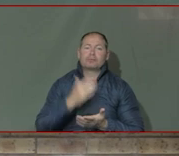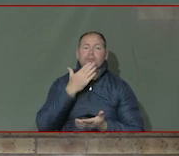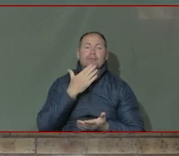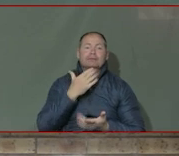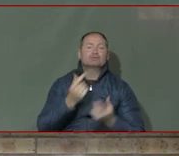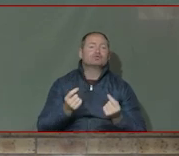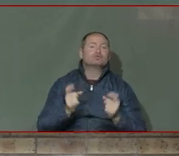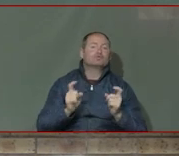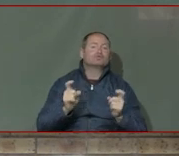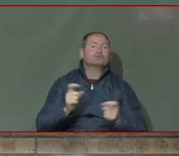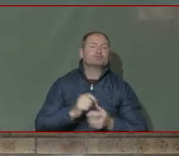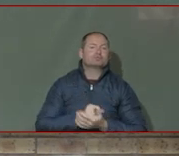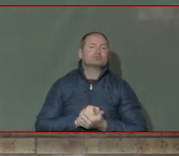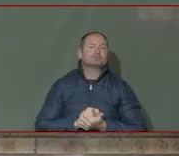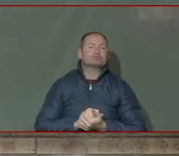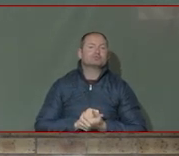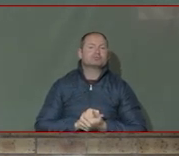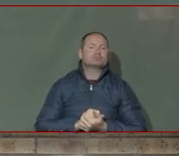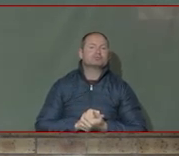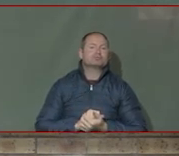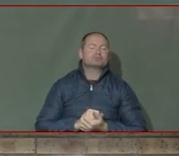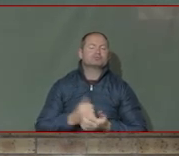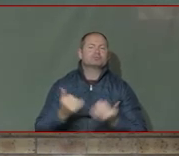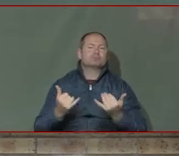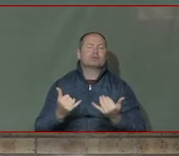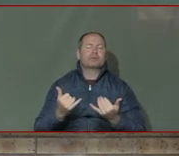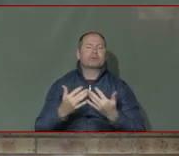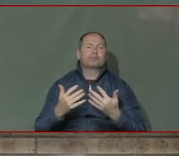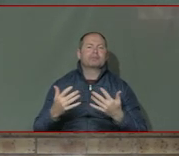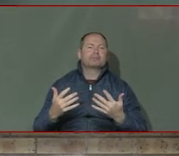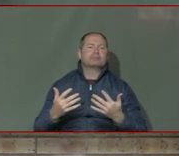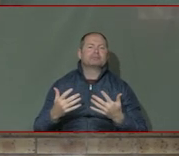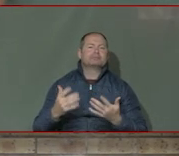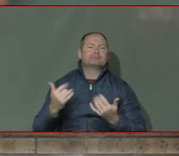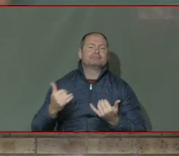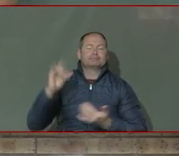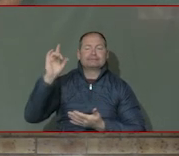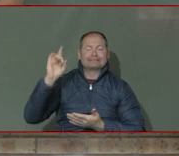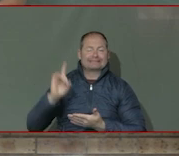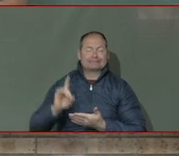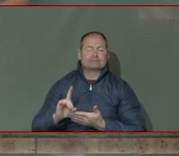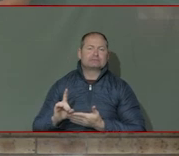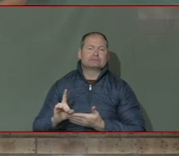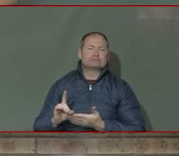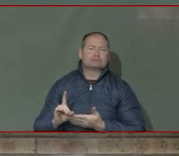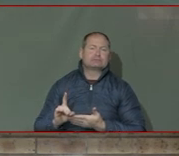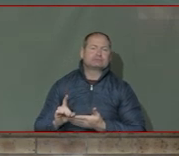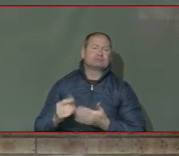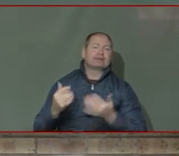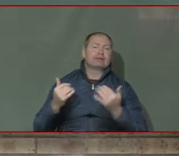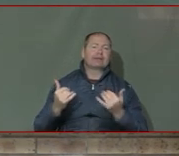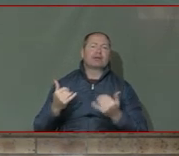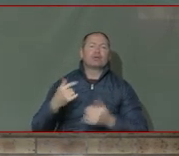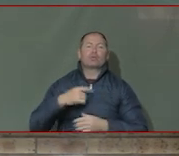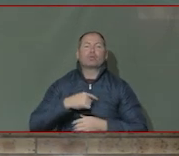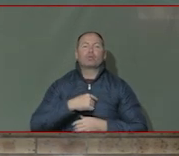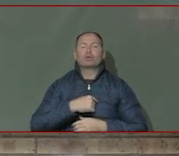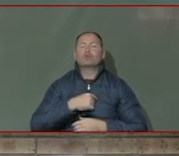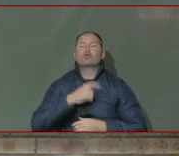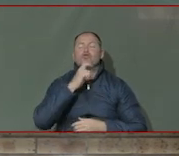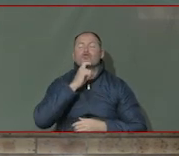quickly for us on a calculator? You get to a certain percentage decrease now. but you use the very same